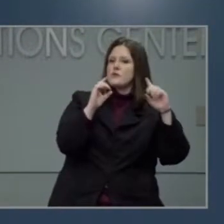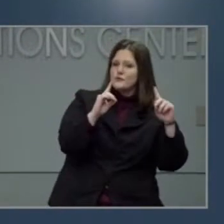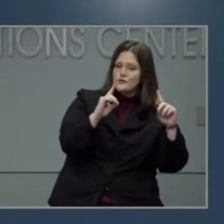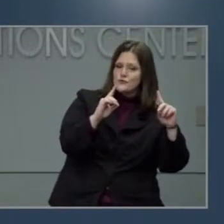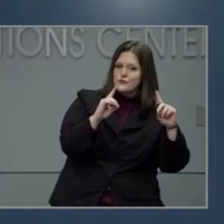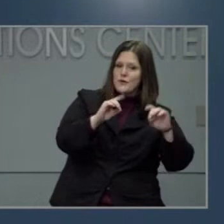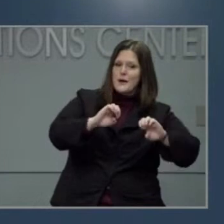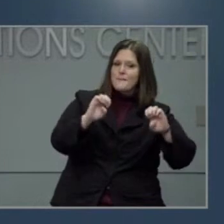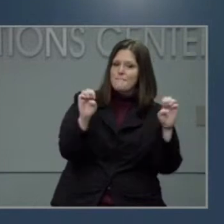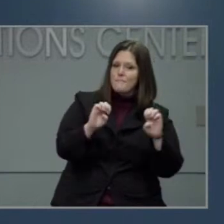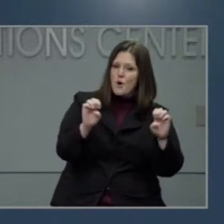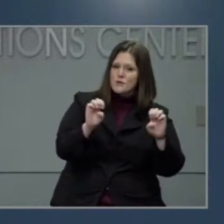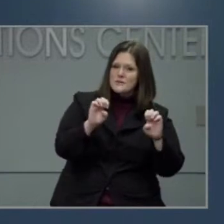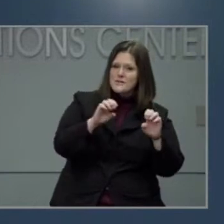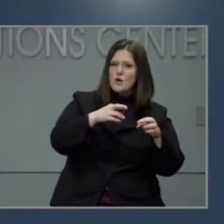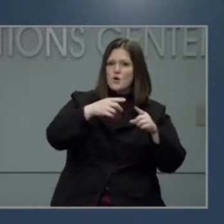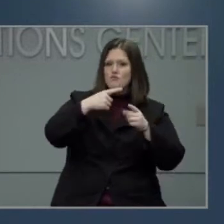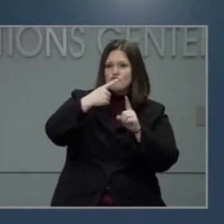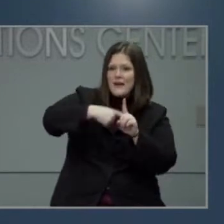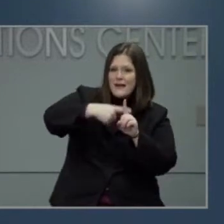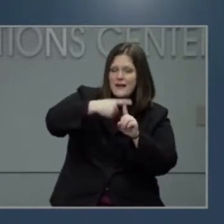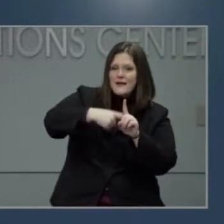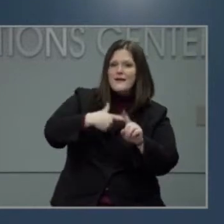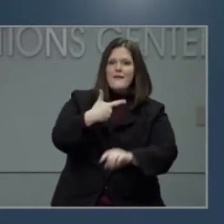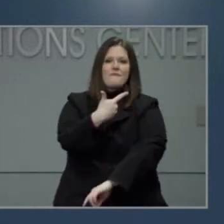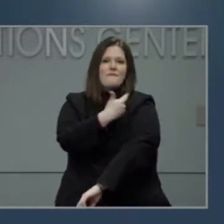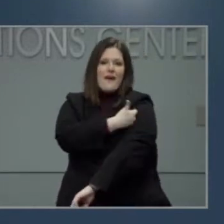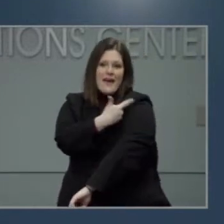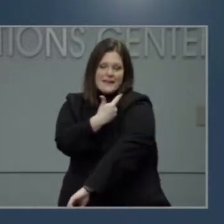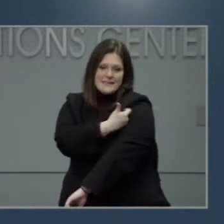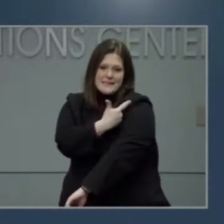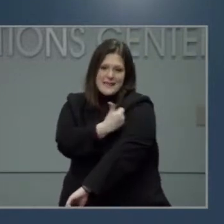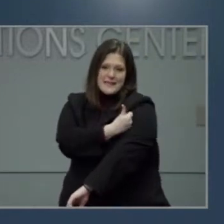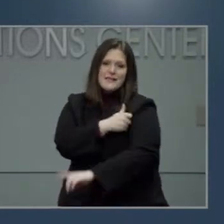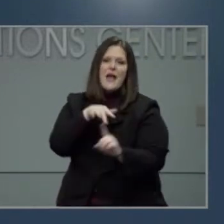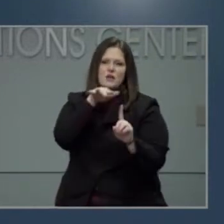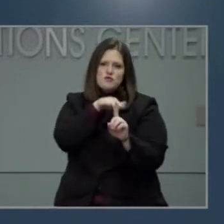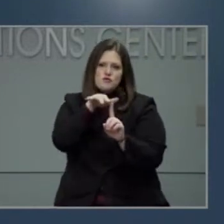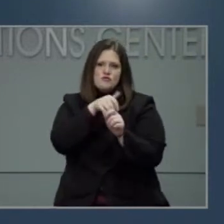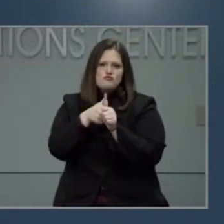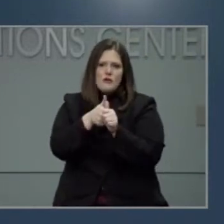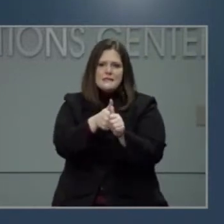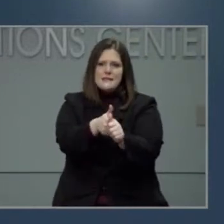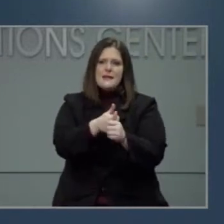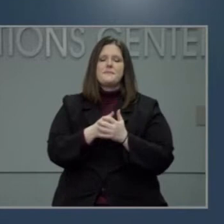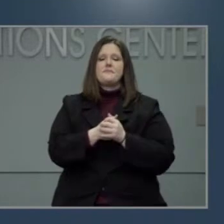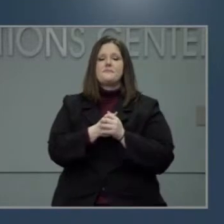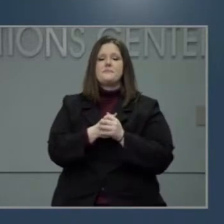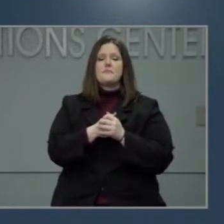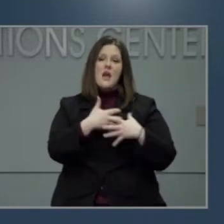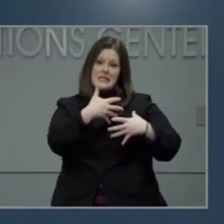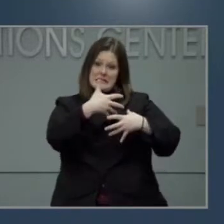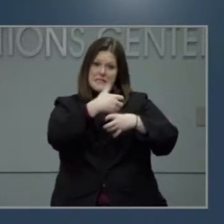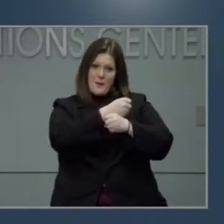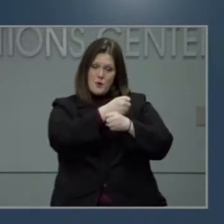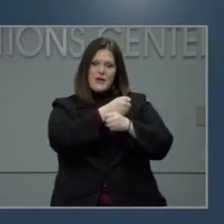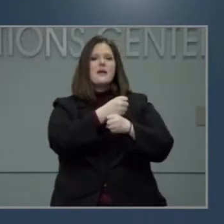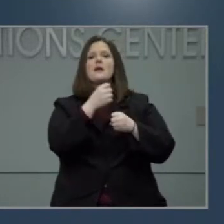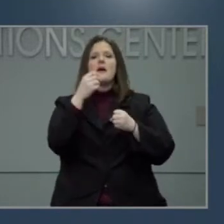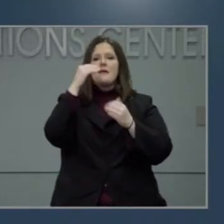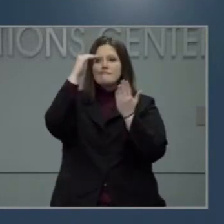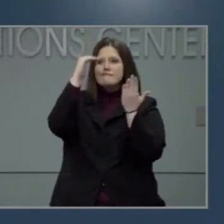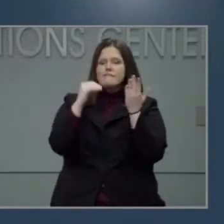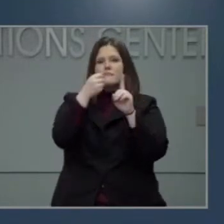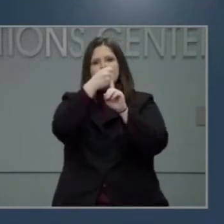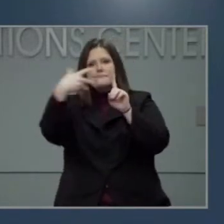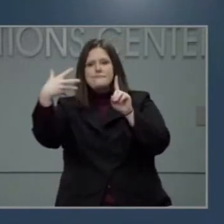and vaccine, testing, and tracing services. A summary of the federal fund amounts are included on page 1 of the summary